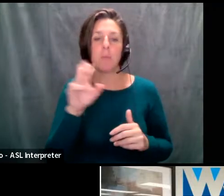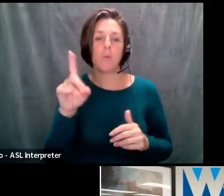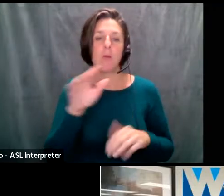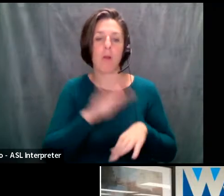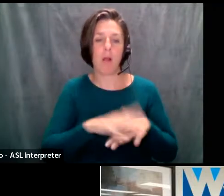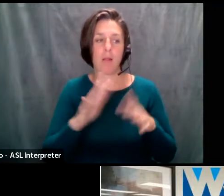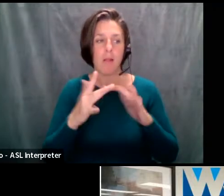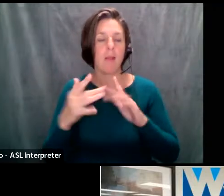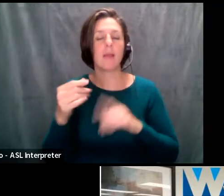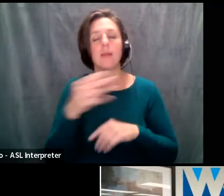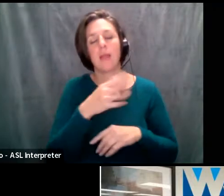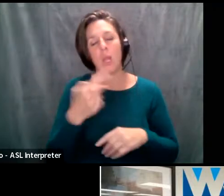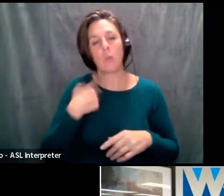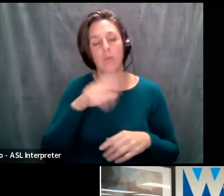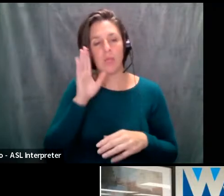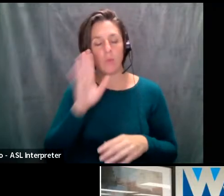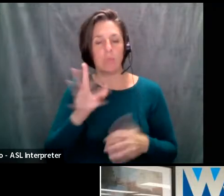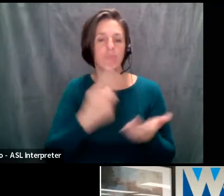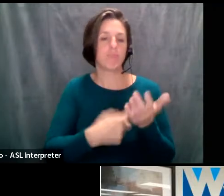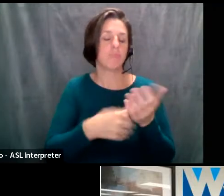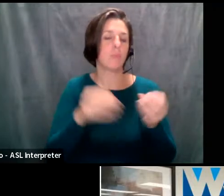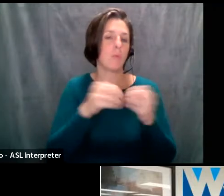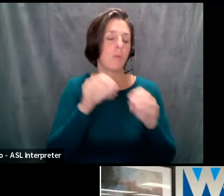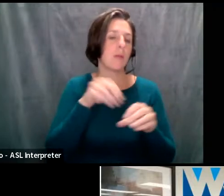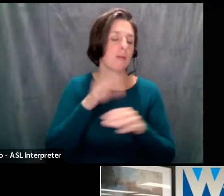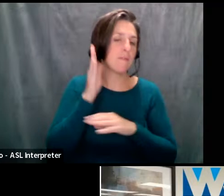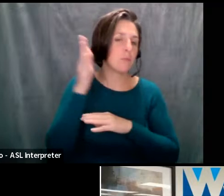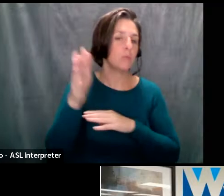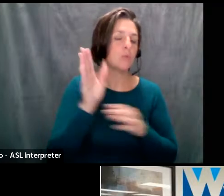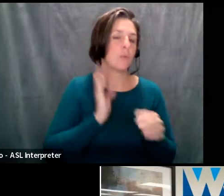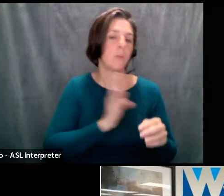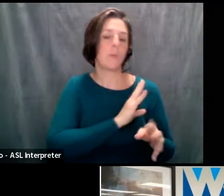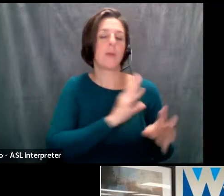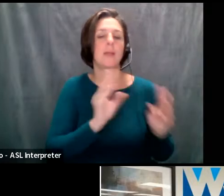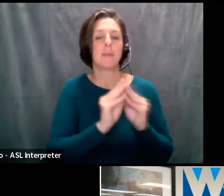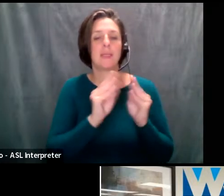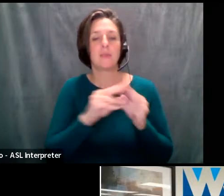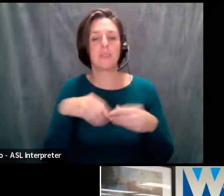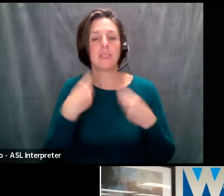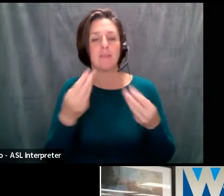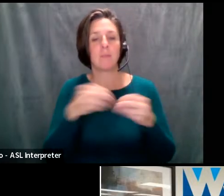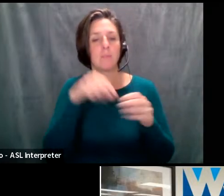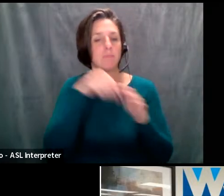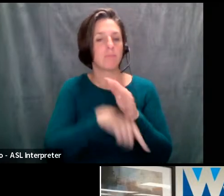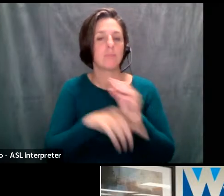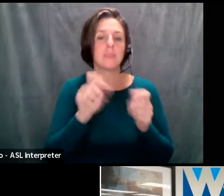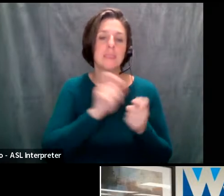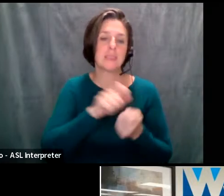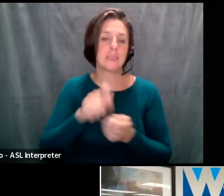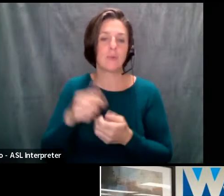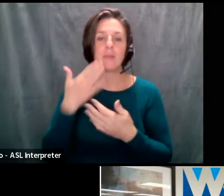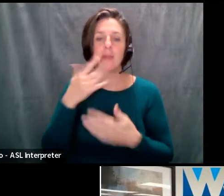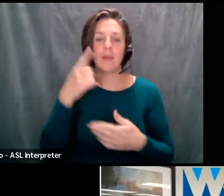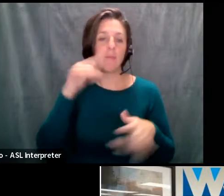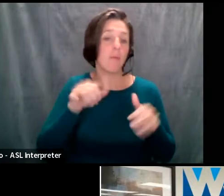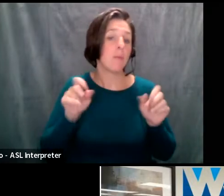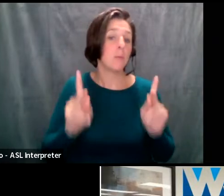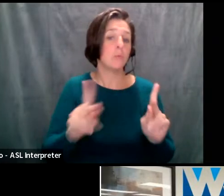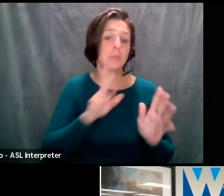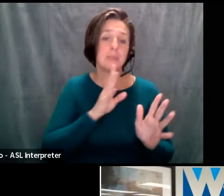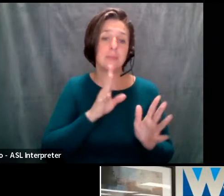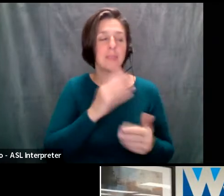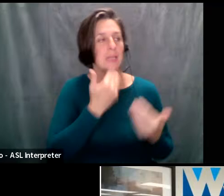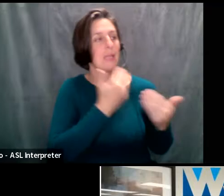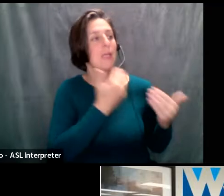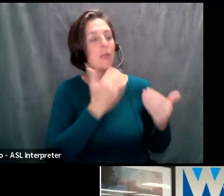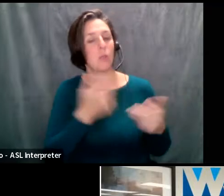board in a future board meeting to give fuller detail. So thank you very much for the opportunity to speak. Thank you. Okay, we'll